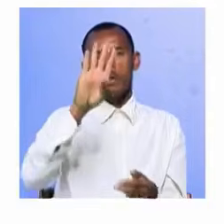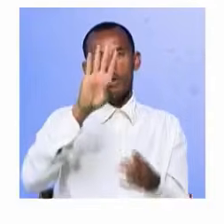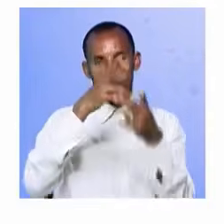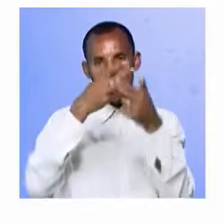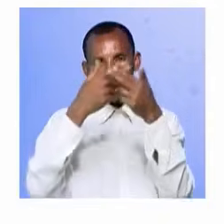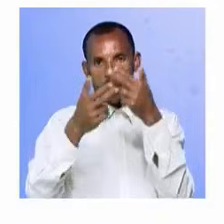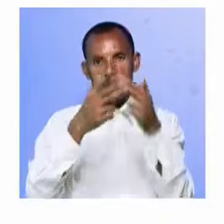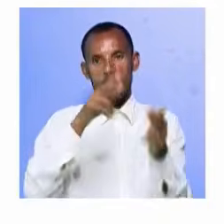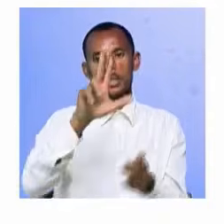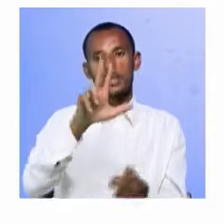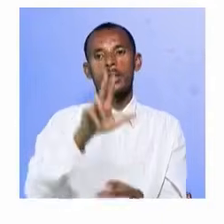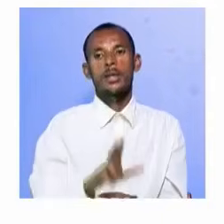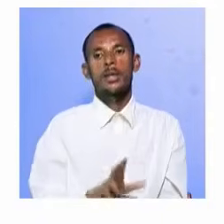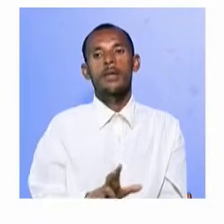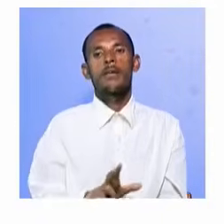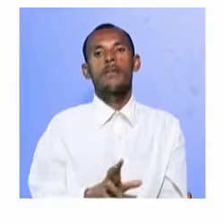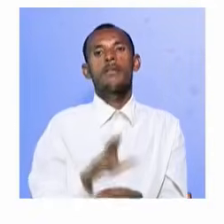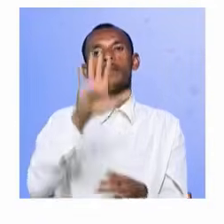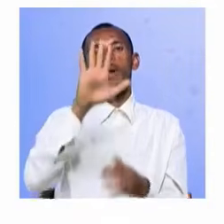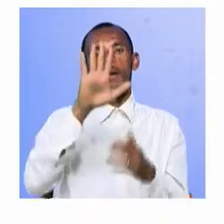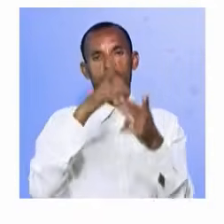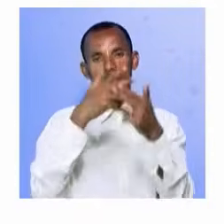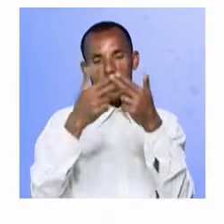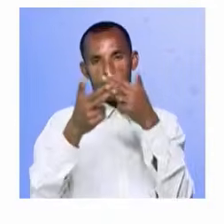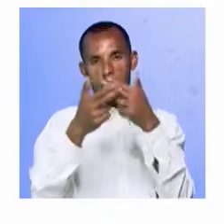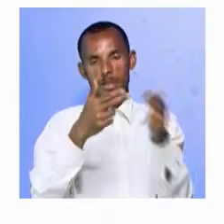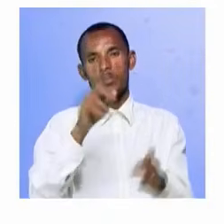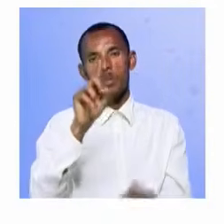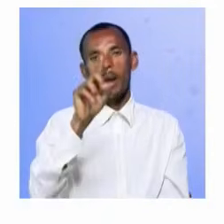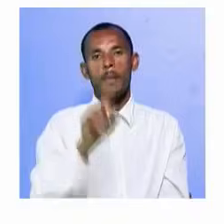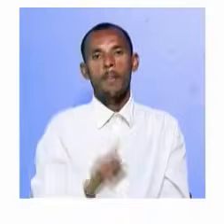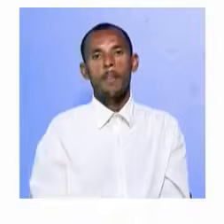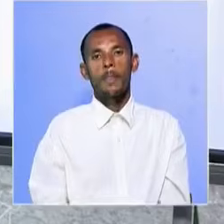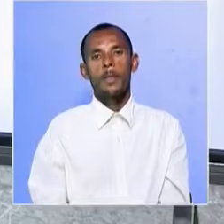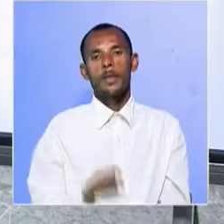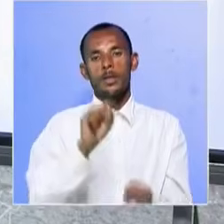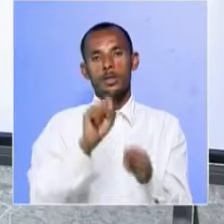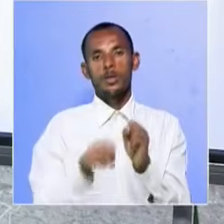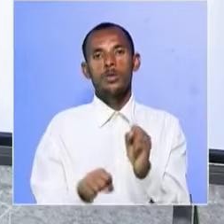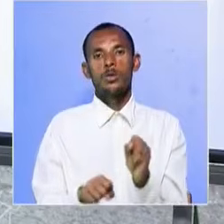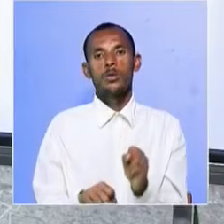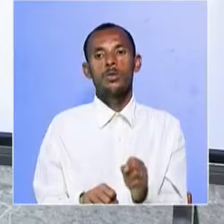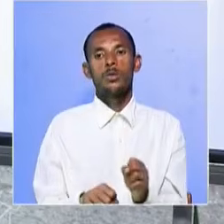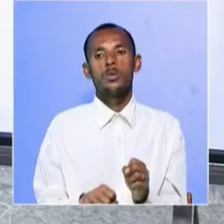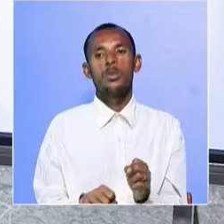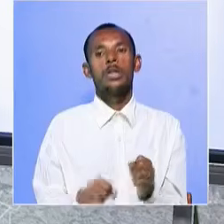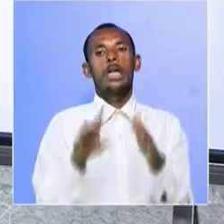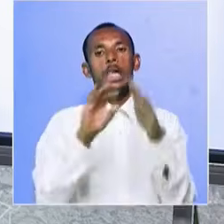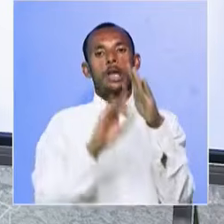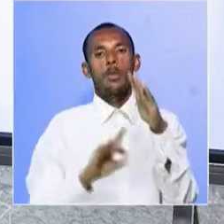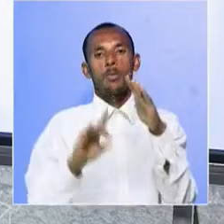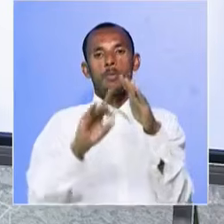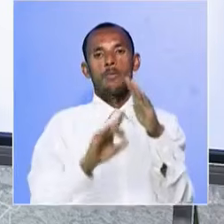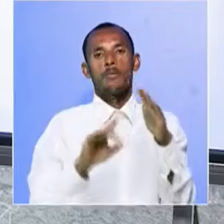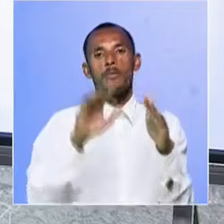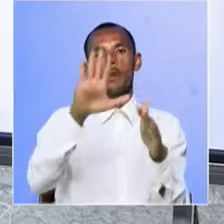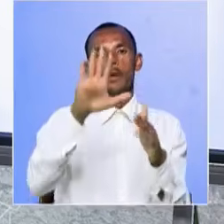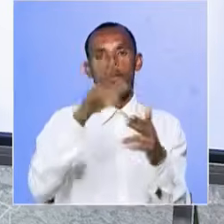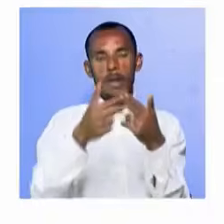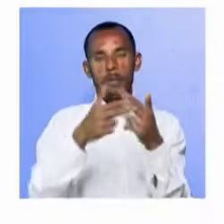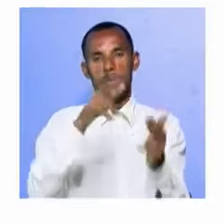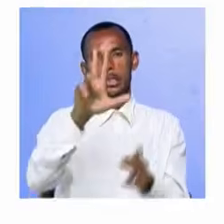3 minus 5 times 1. Okay, so the denominators are 5 times